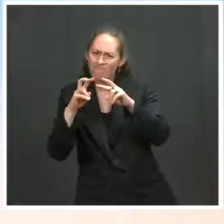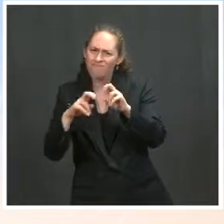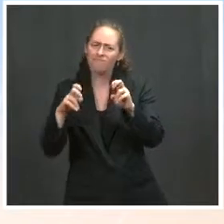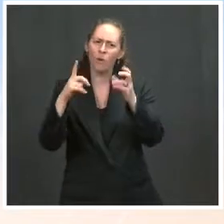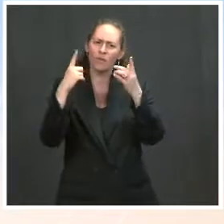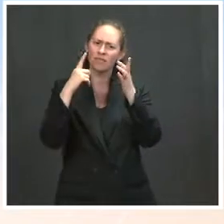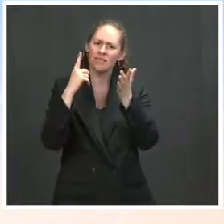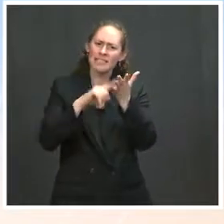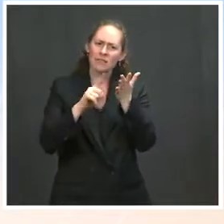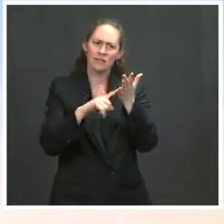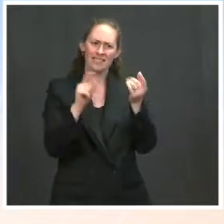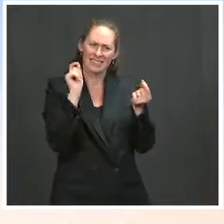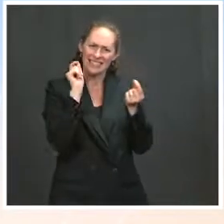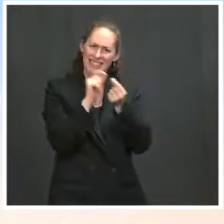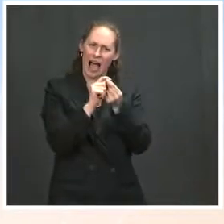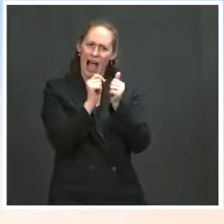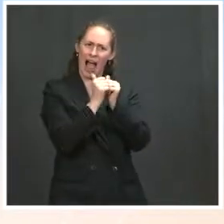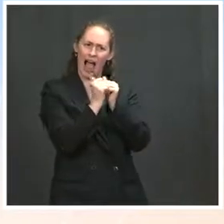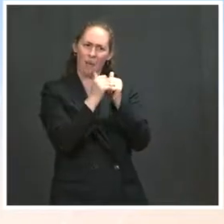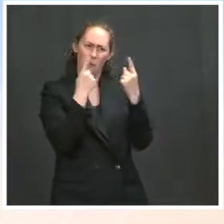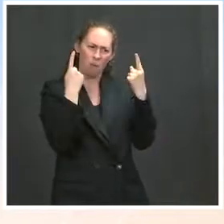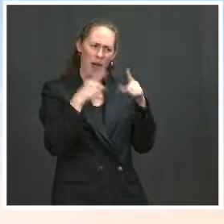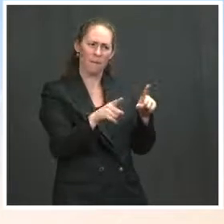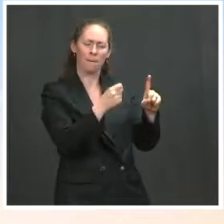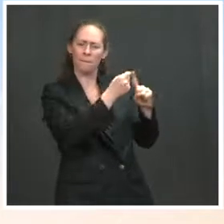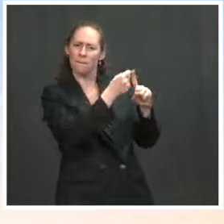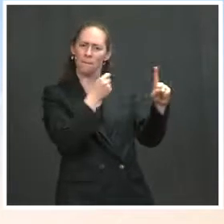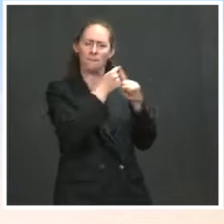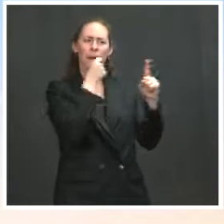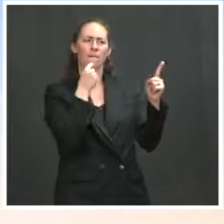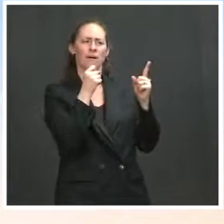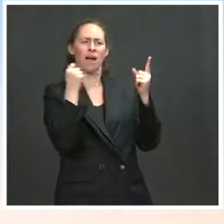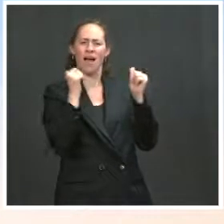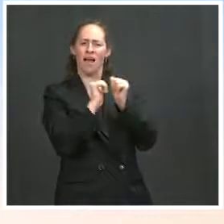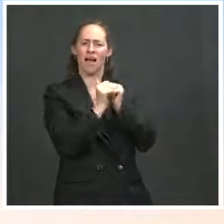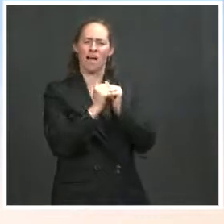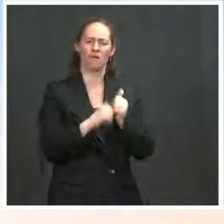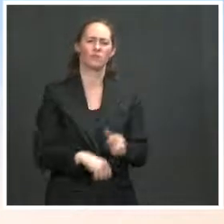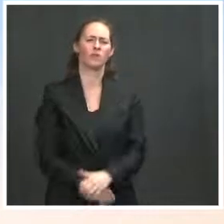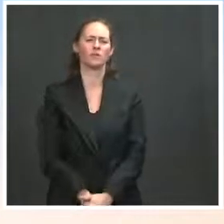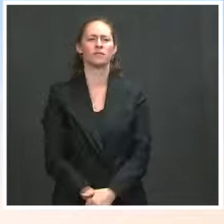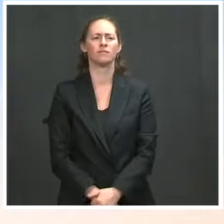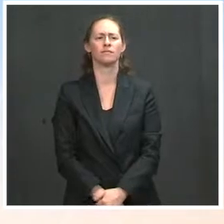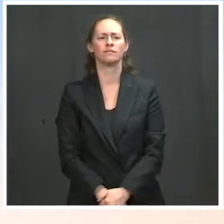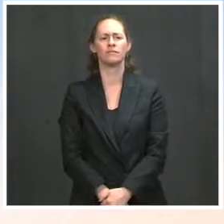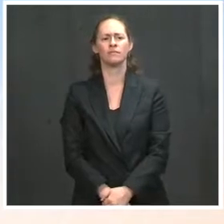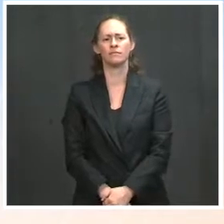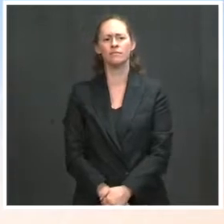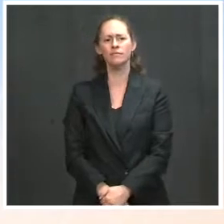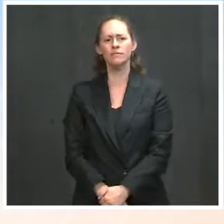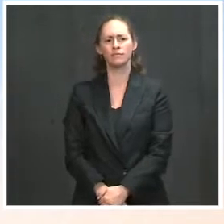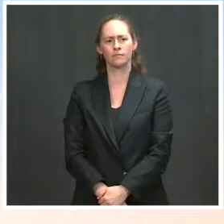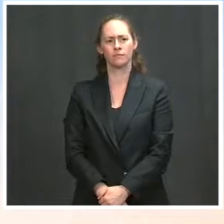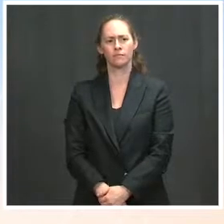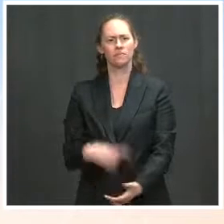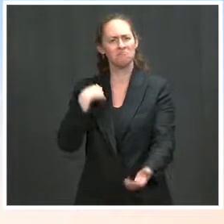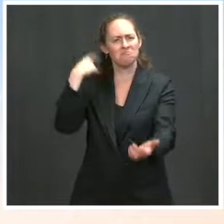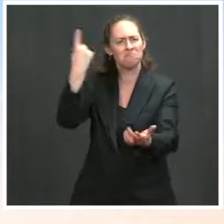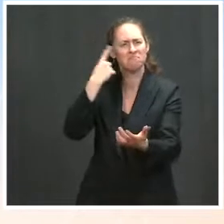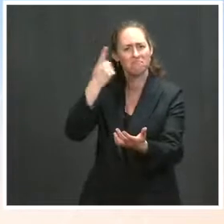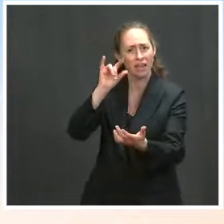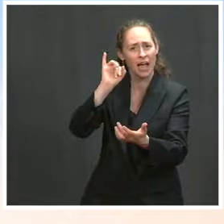here. I'm just trying to understand if there's new evidence that emerged or a new posture from the IC,